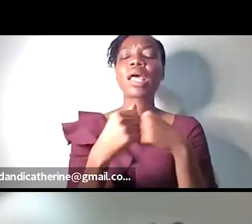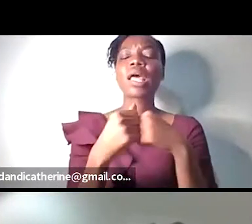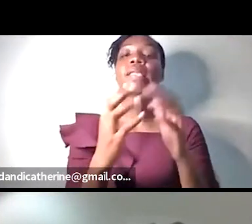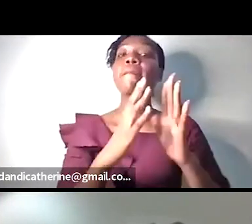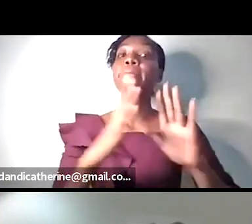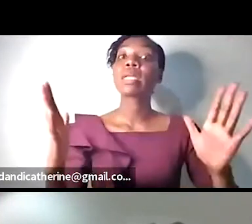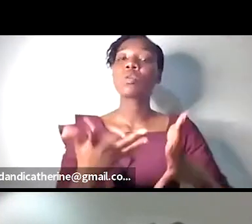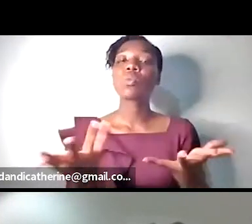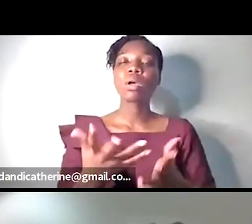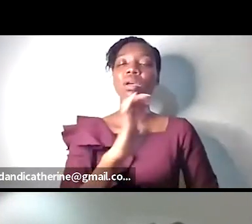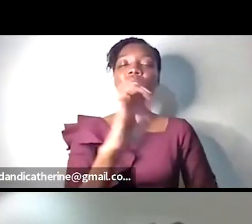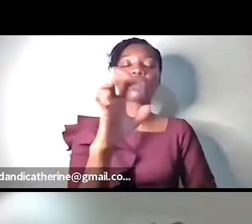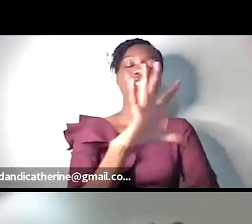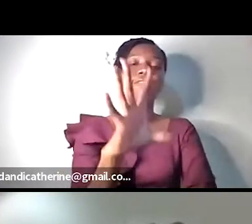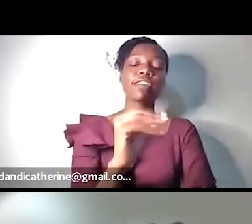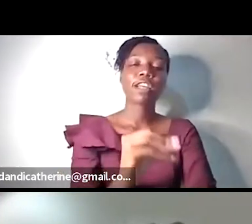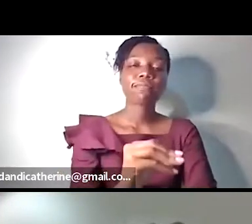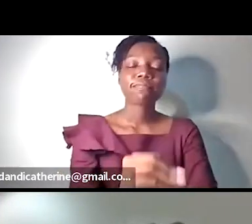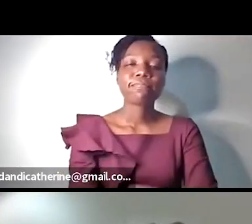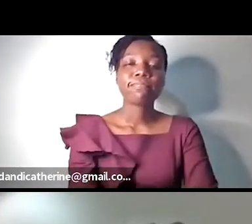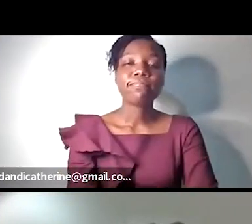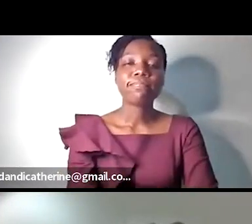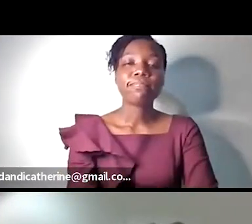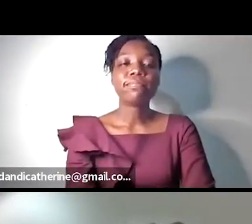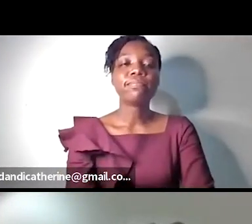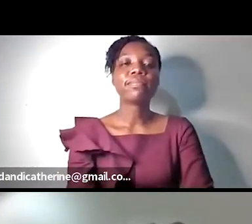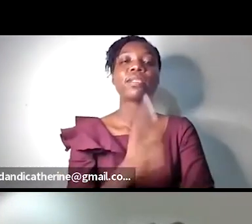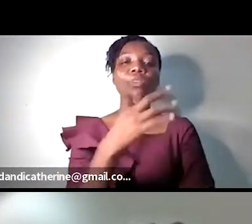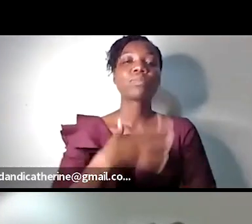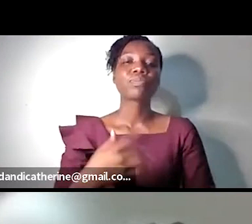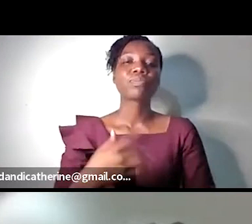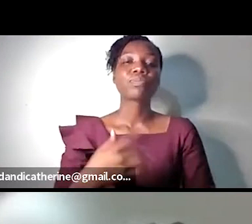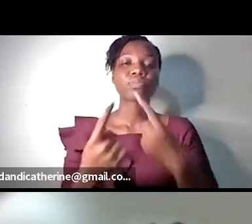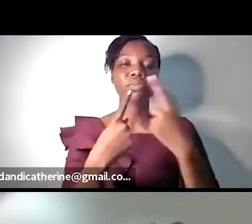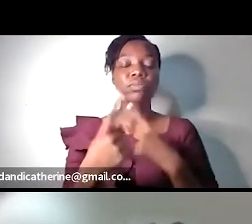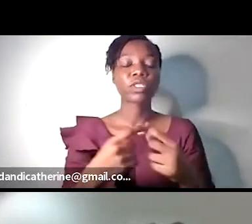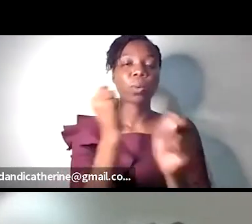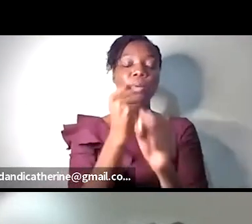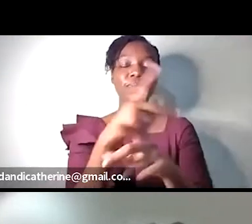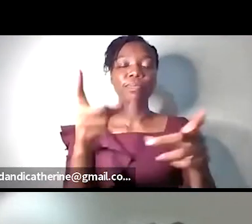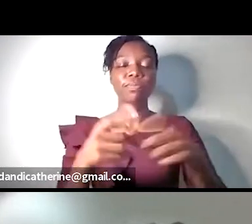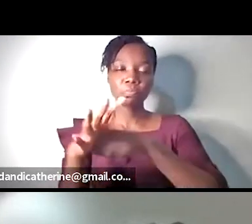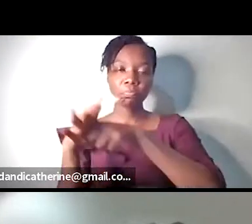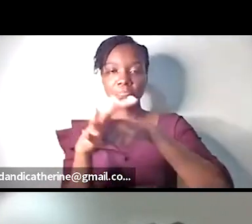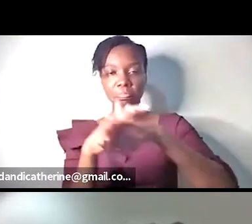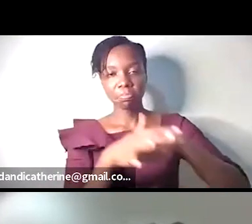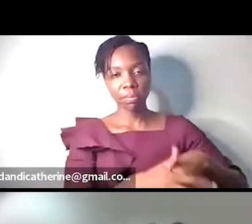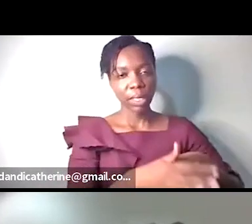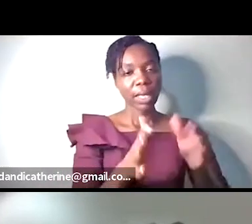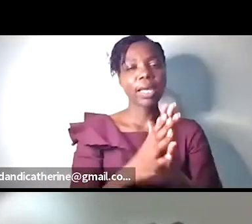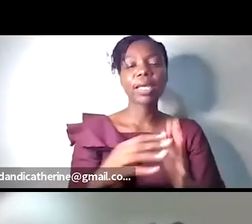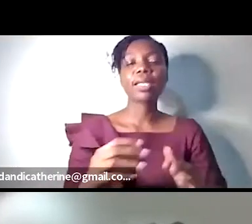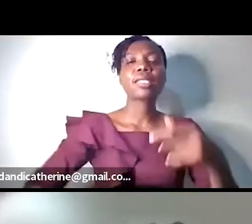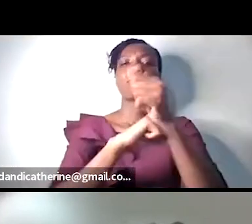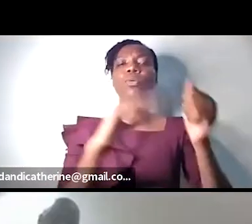well, I can talk about workplace discrimination and lack of supportive work